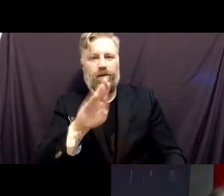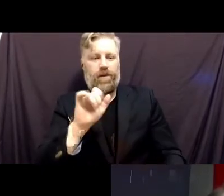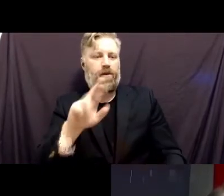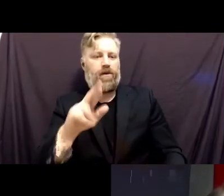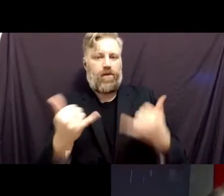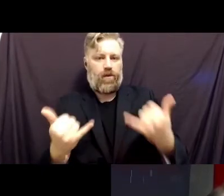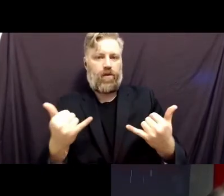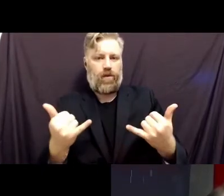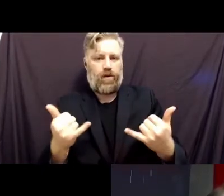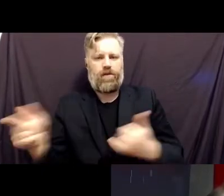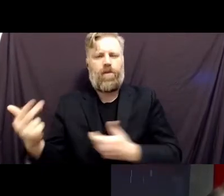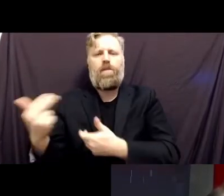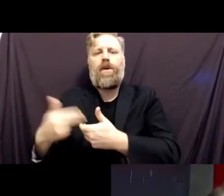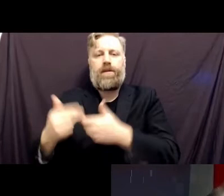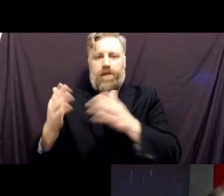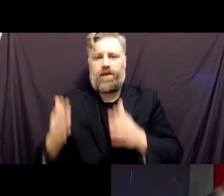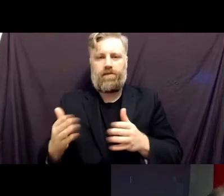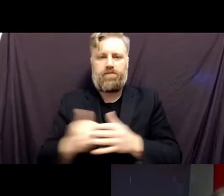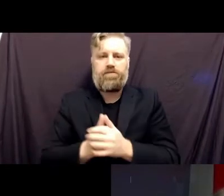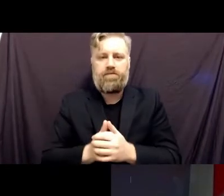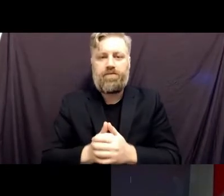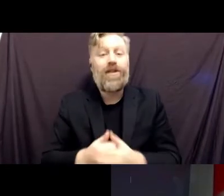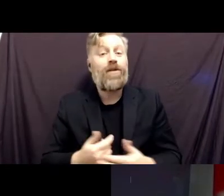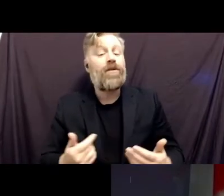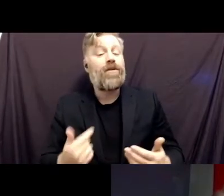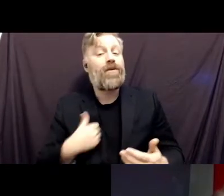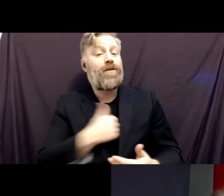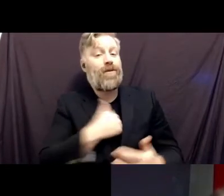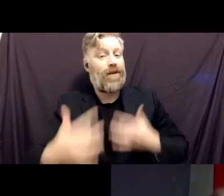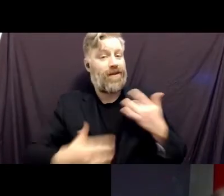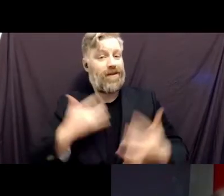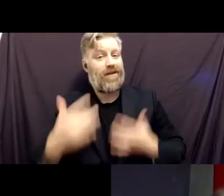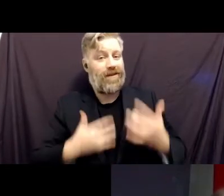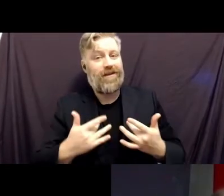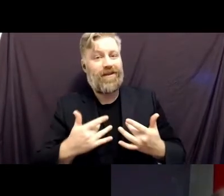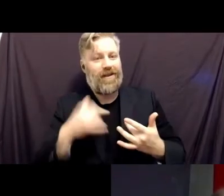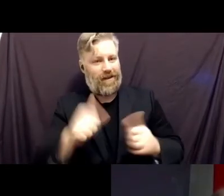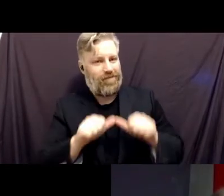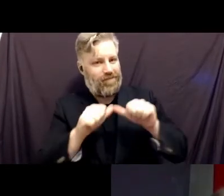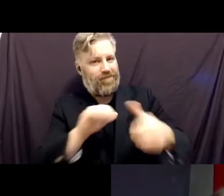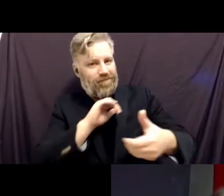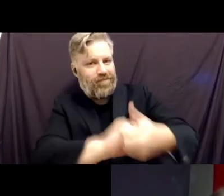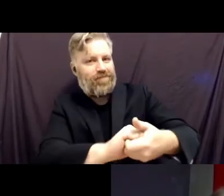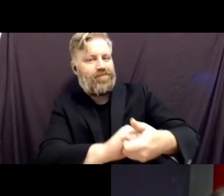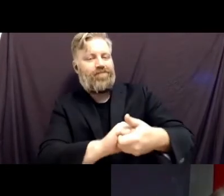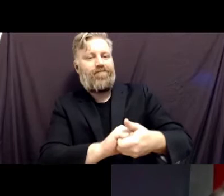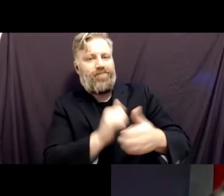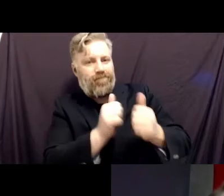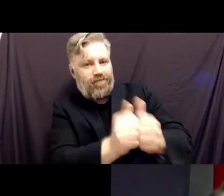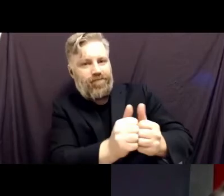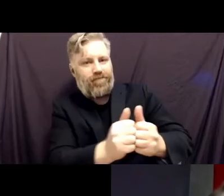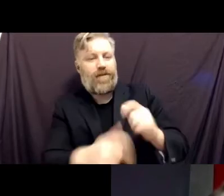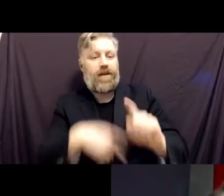viewing as participants, so we're just excited to be with you, continue to partner, and to share all the great projects